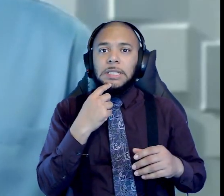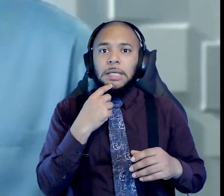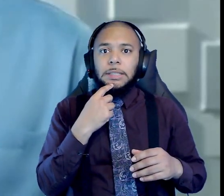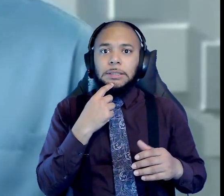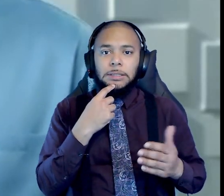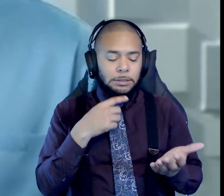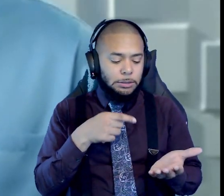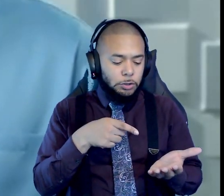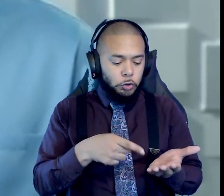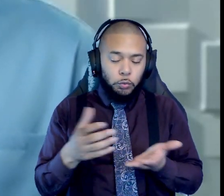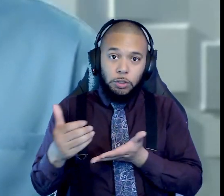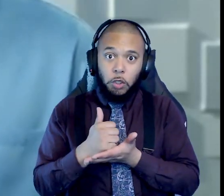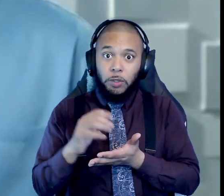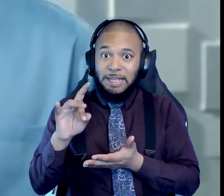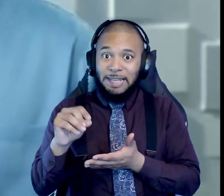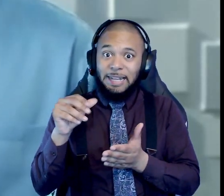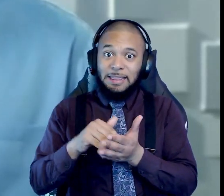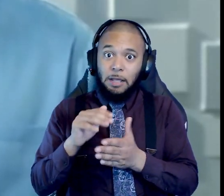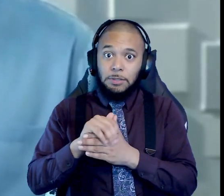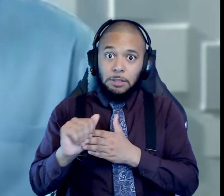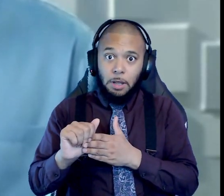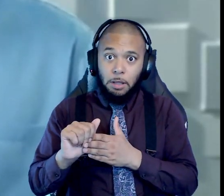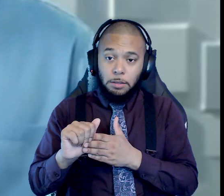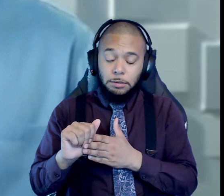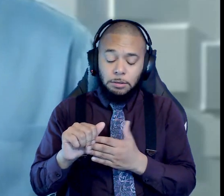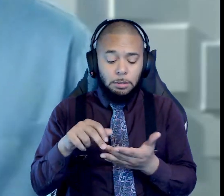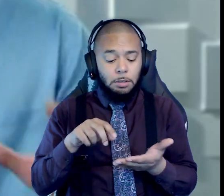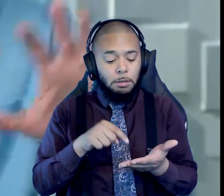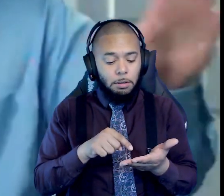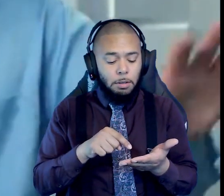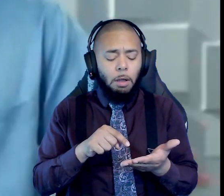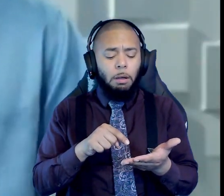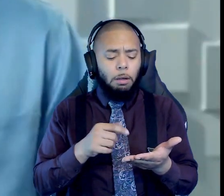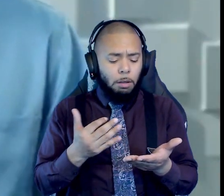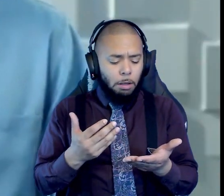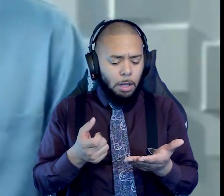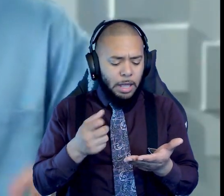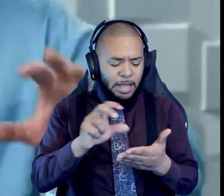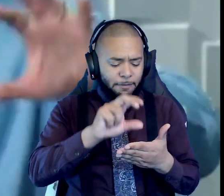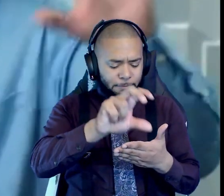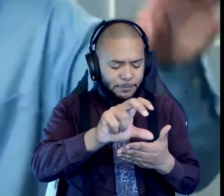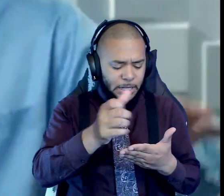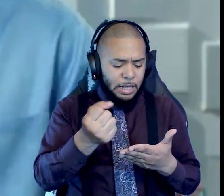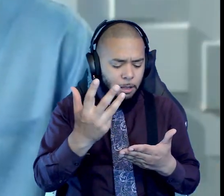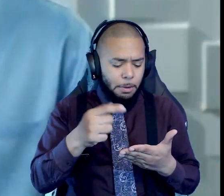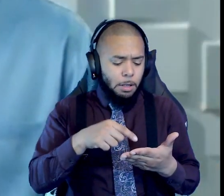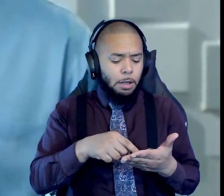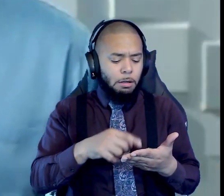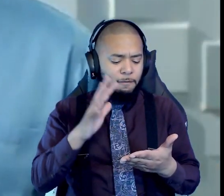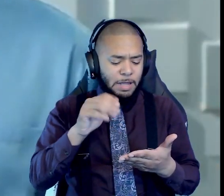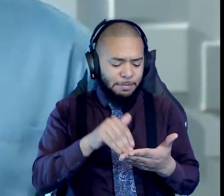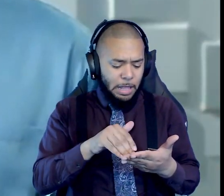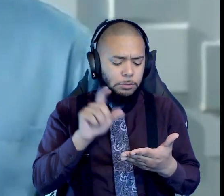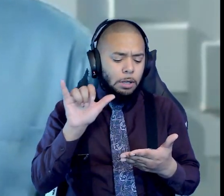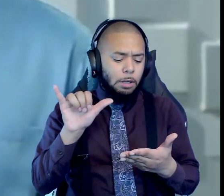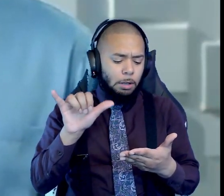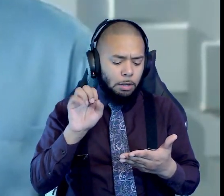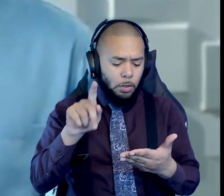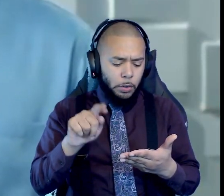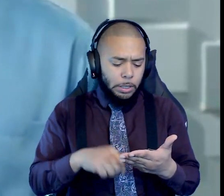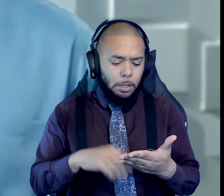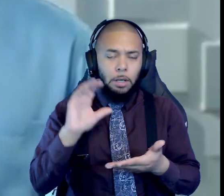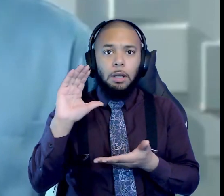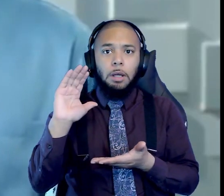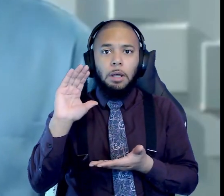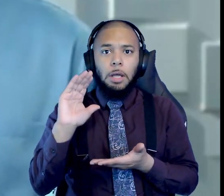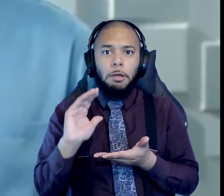made eighty thousand dollars last year but wait a minute okay what how much did he invest oh he invested five thousand dollars into his retirement